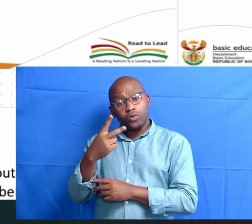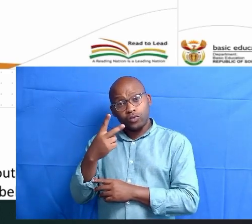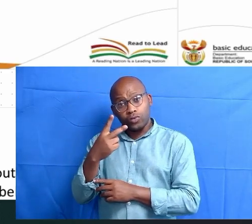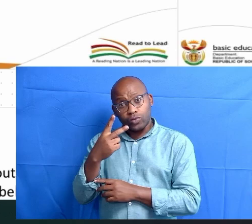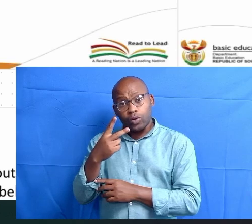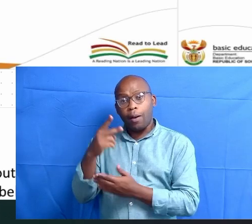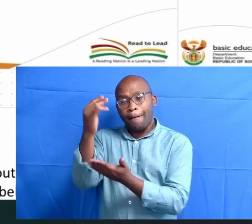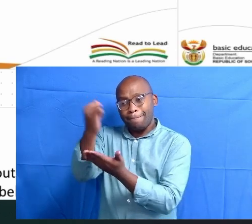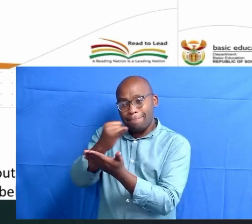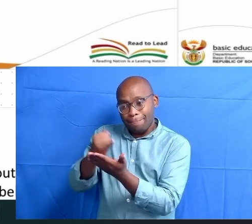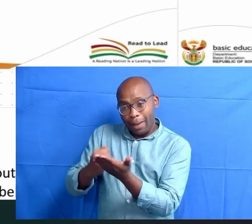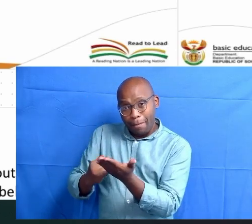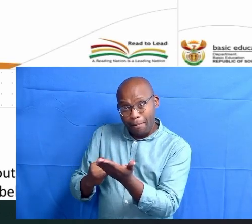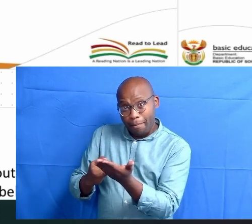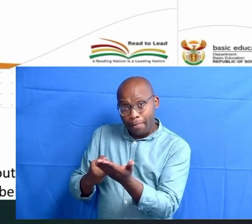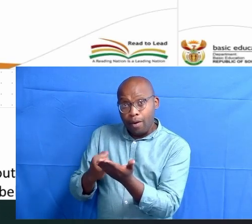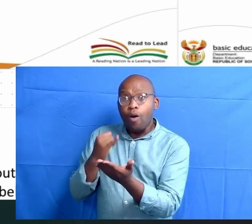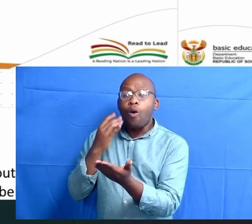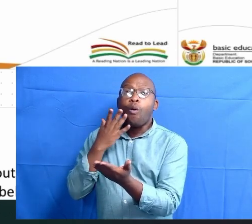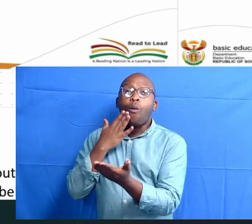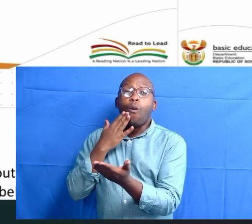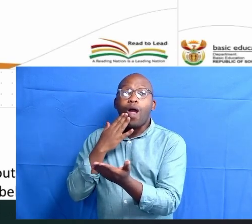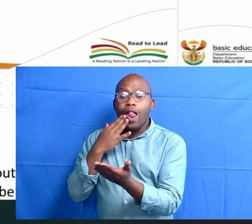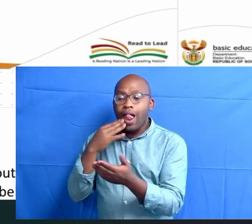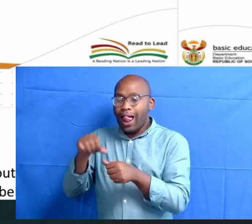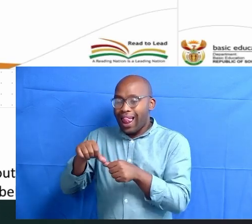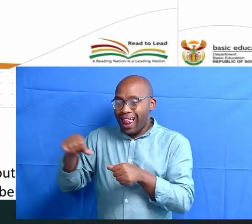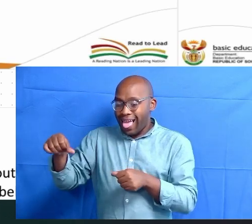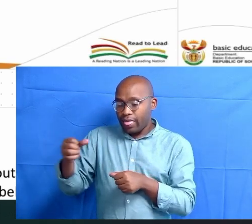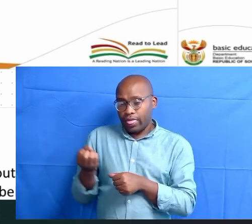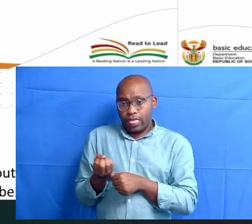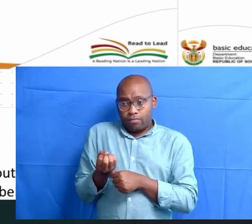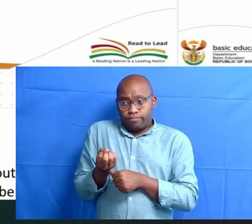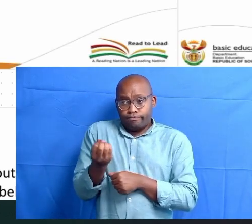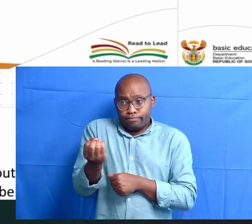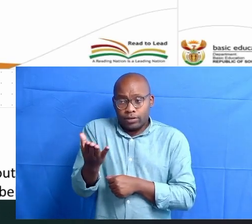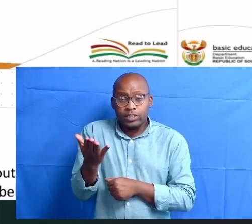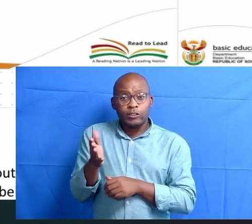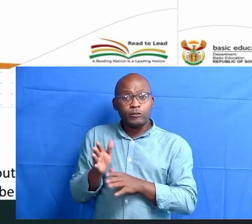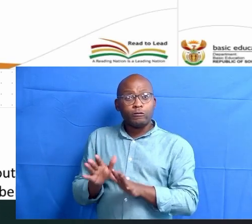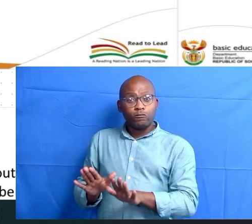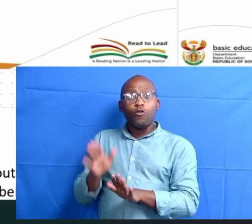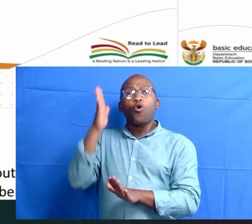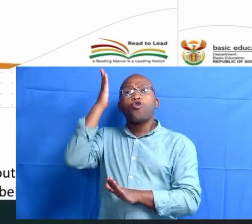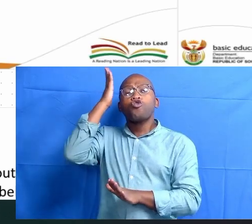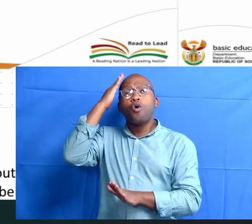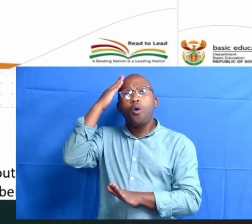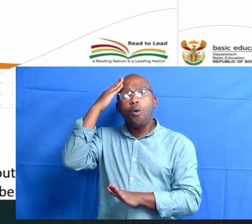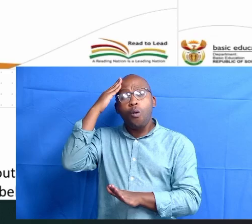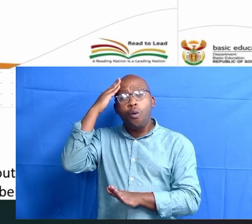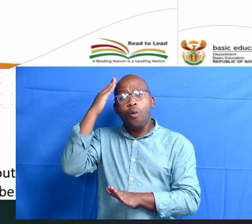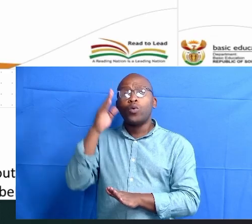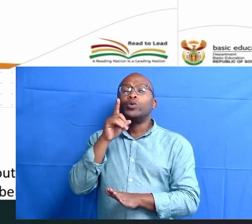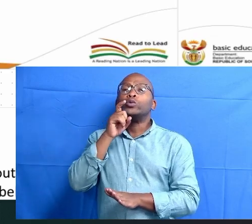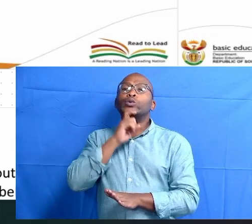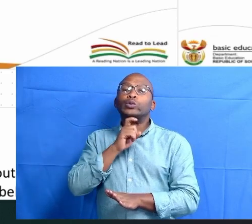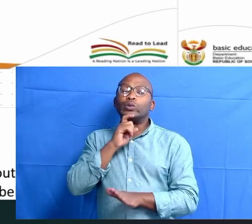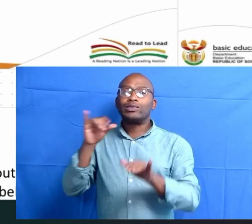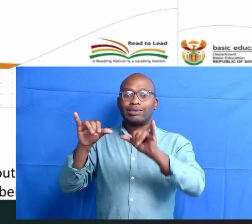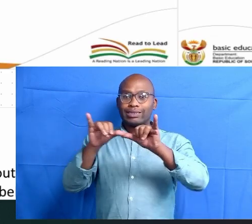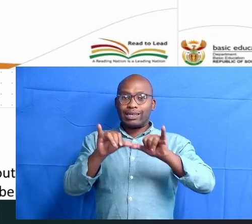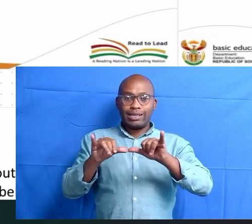calculate the map and plan measured when actual length is being given and the distance is being given are known as using the given